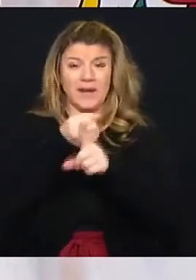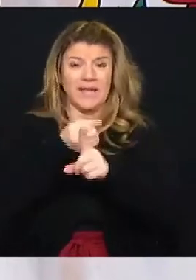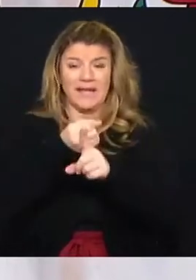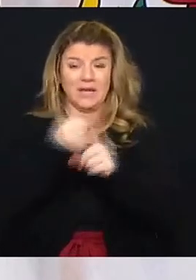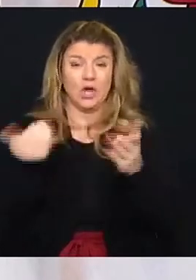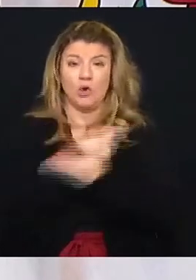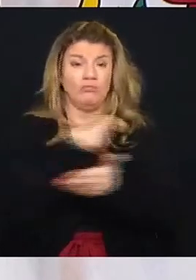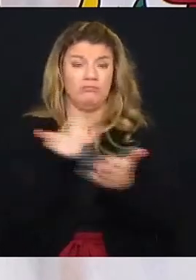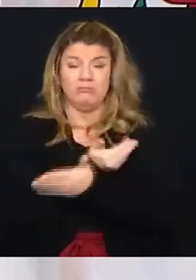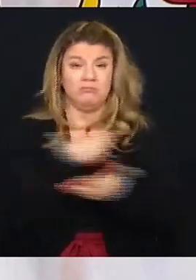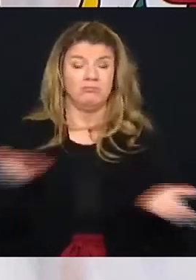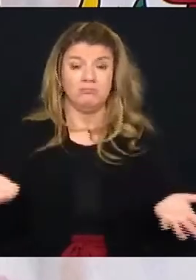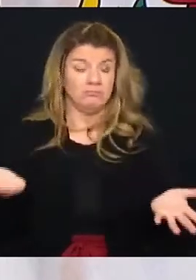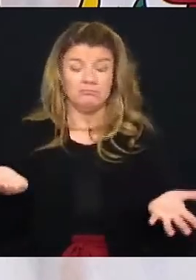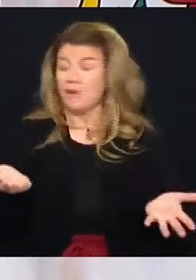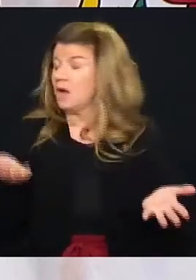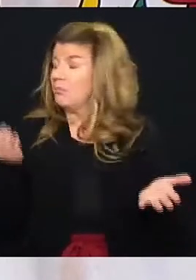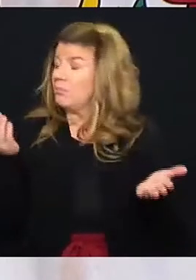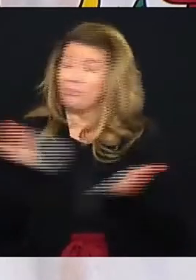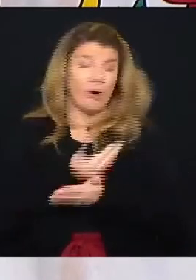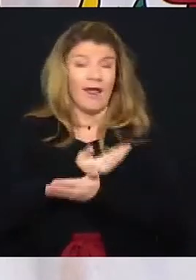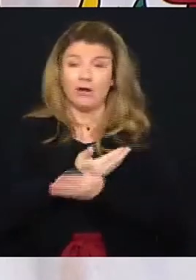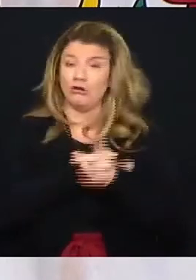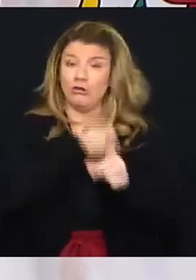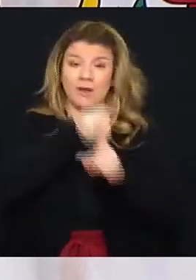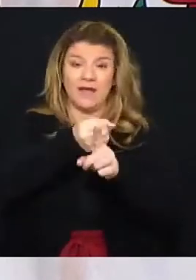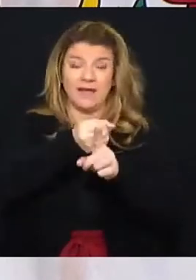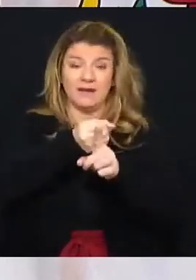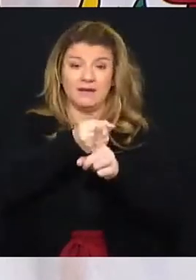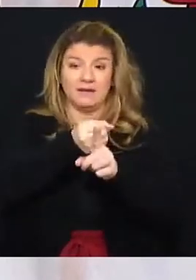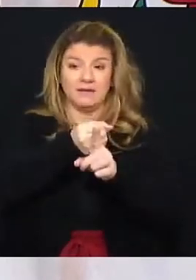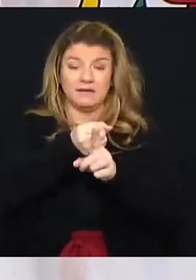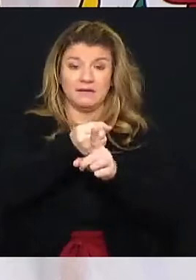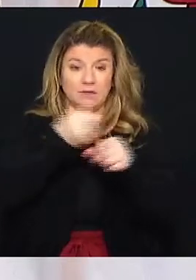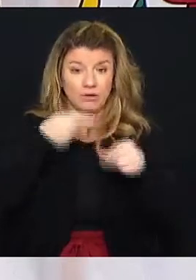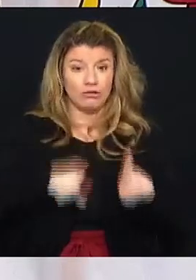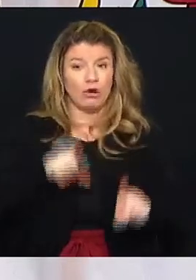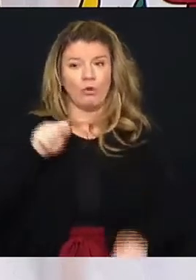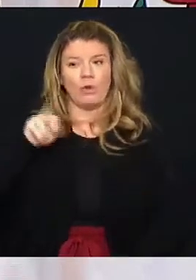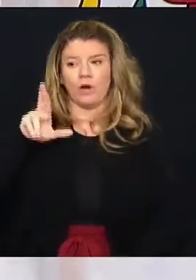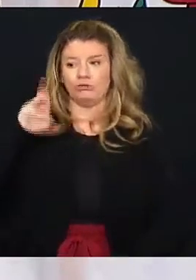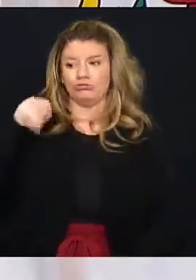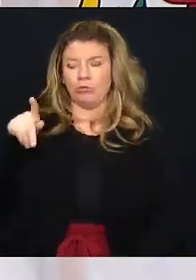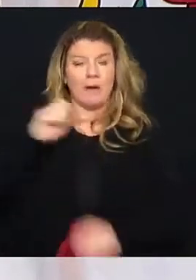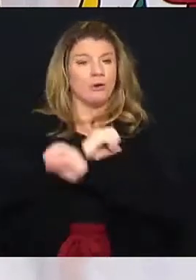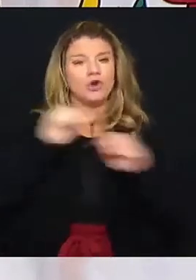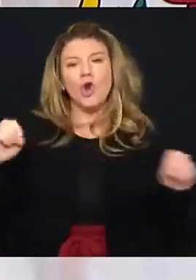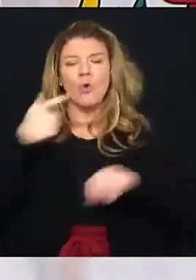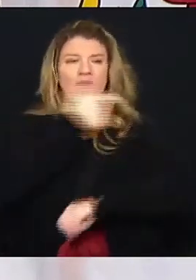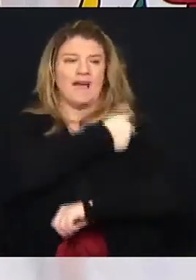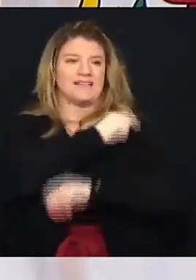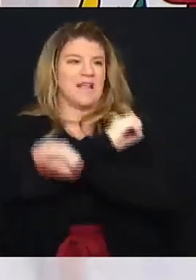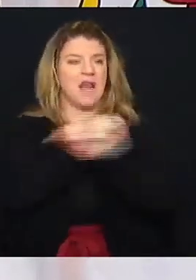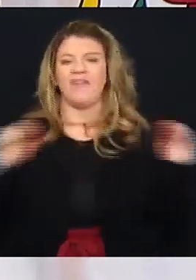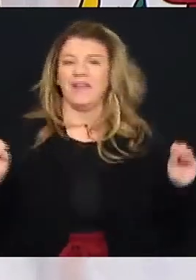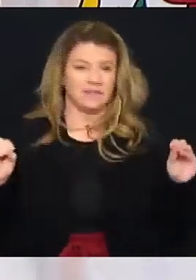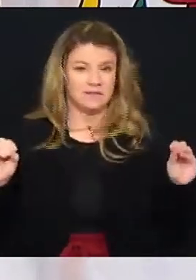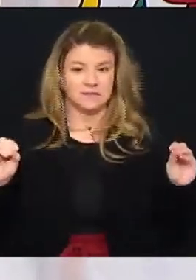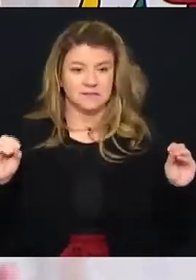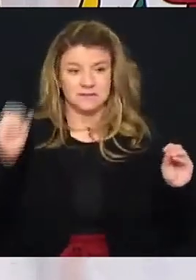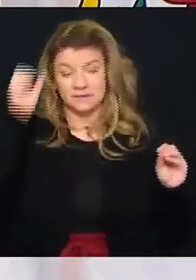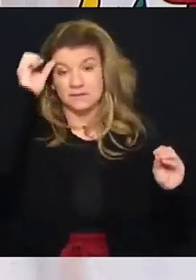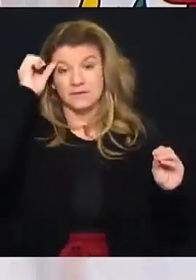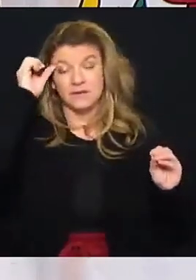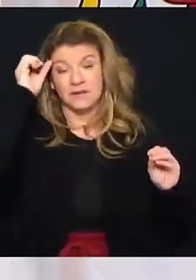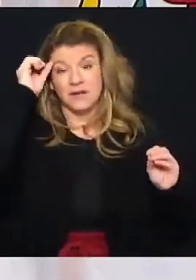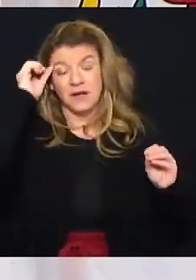brand new, brand spanking new on President Trump's watch. No vaccine, no nothing. Way